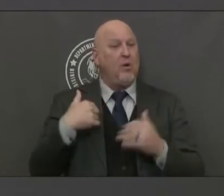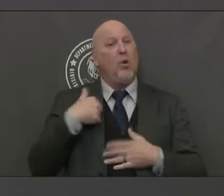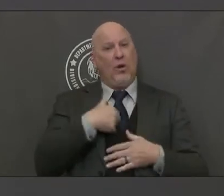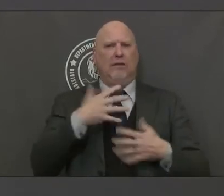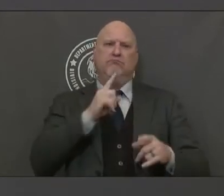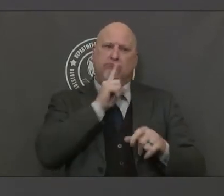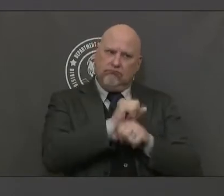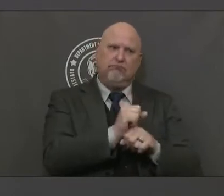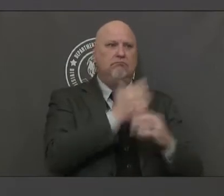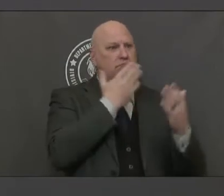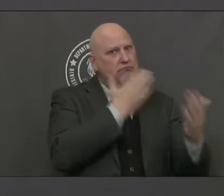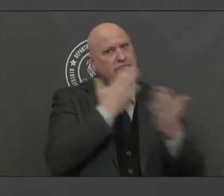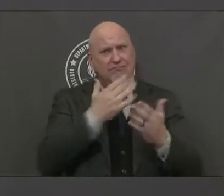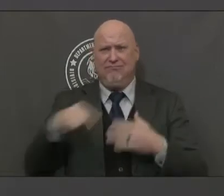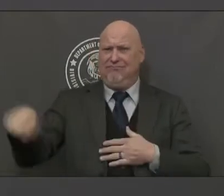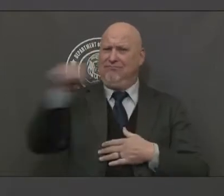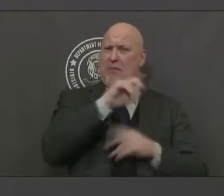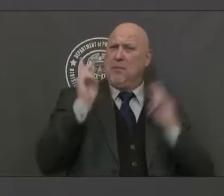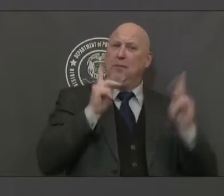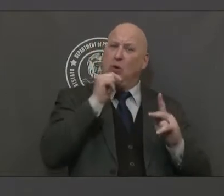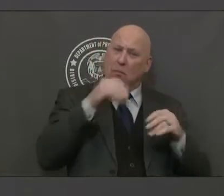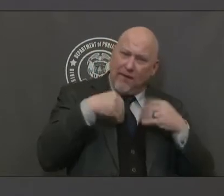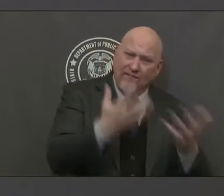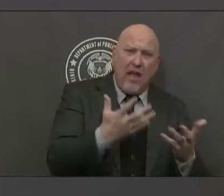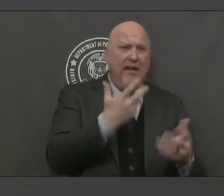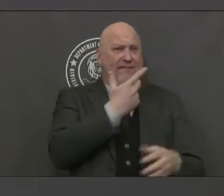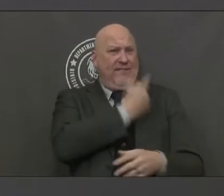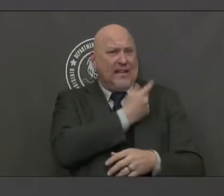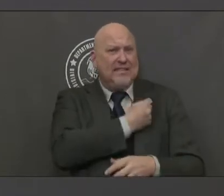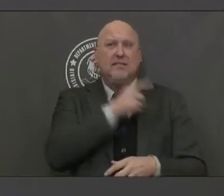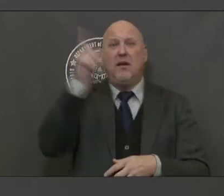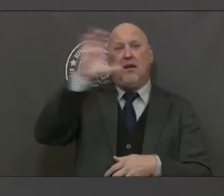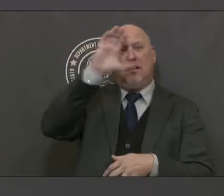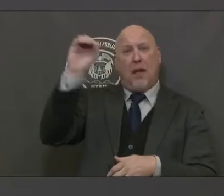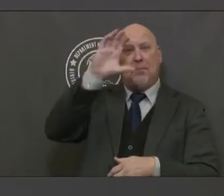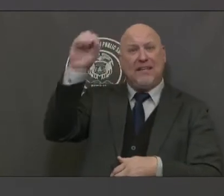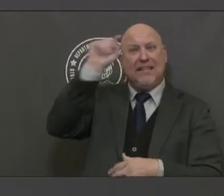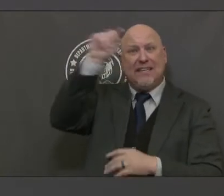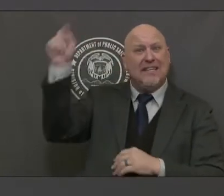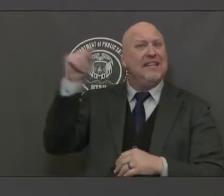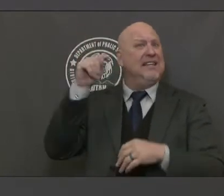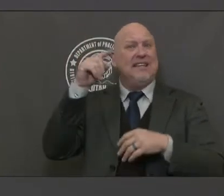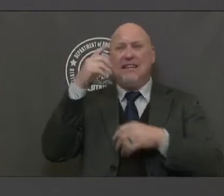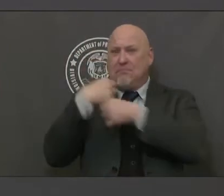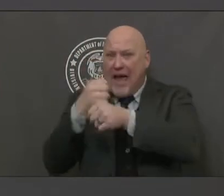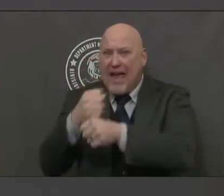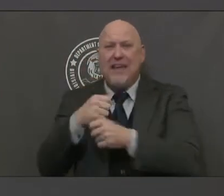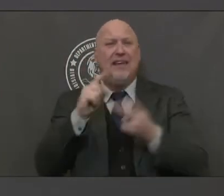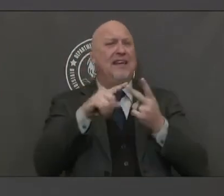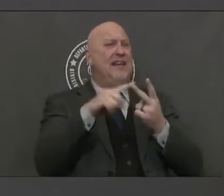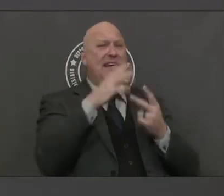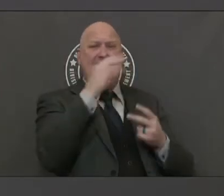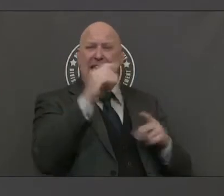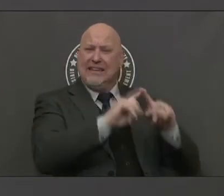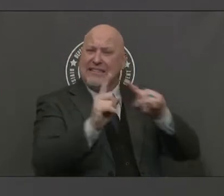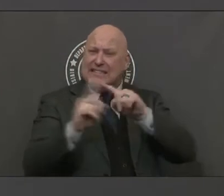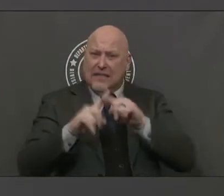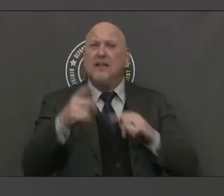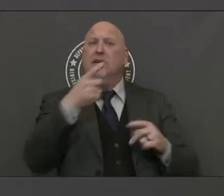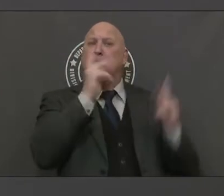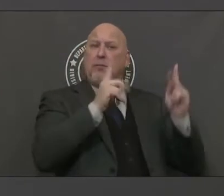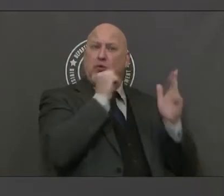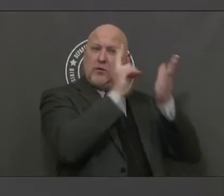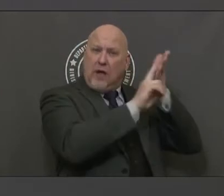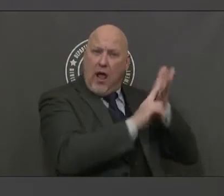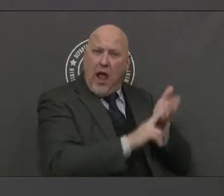vaccine providers who are creating new appointment slots to make up for those doses. So far, our single day